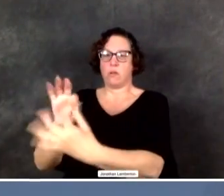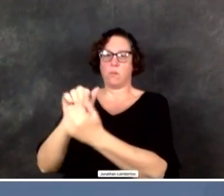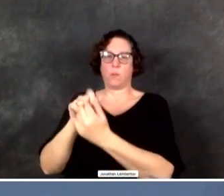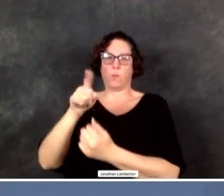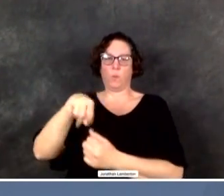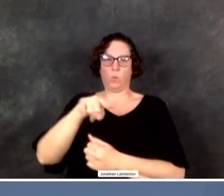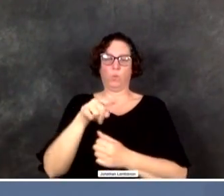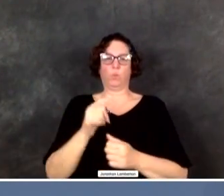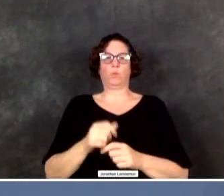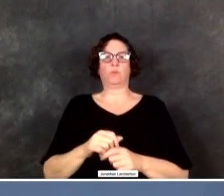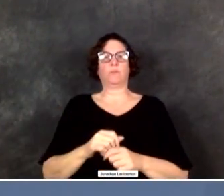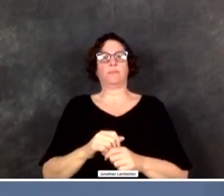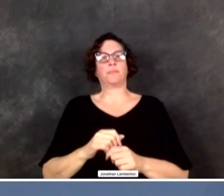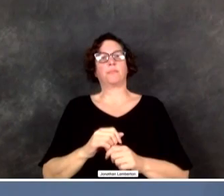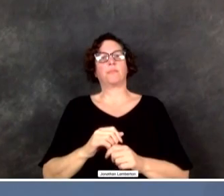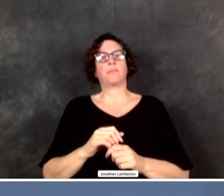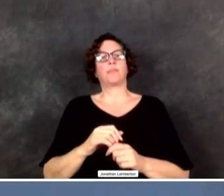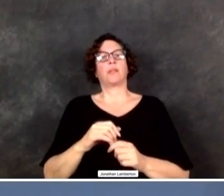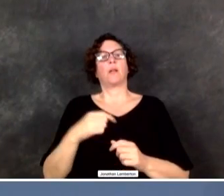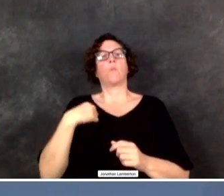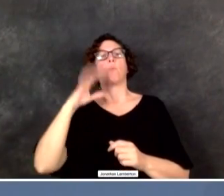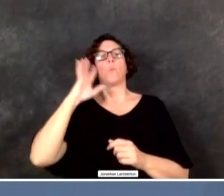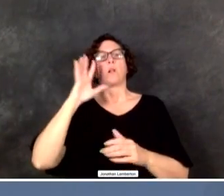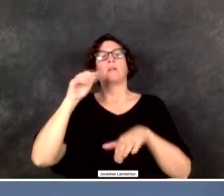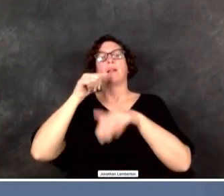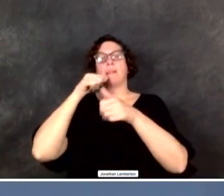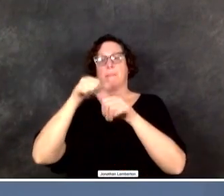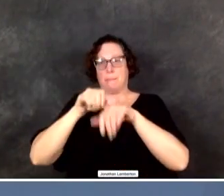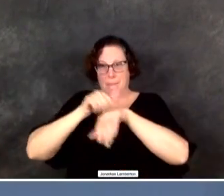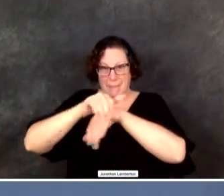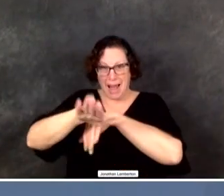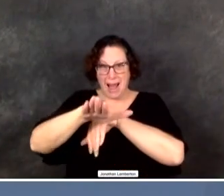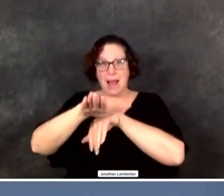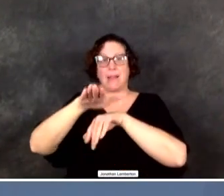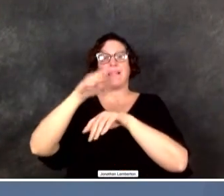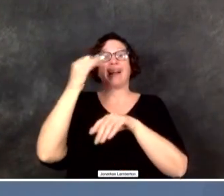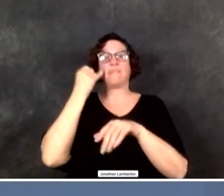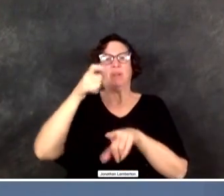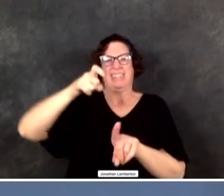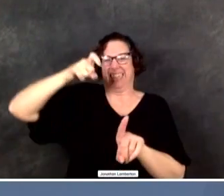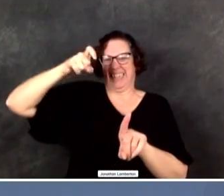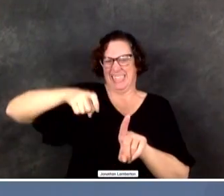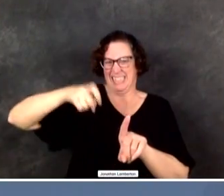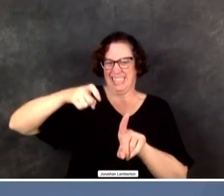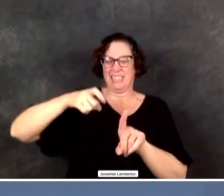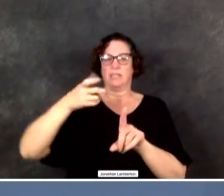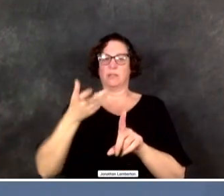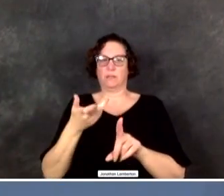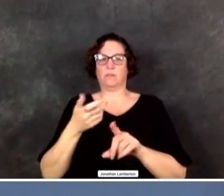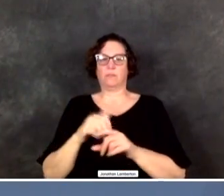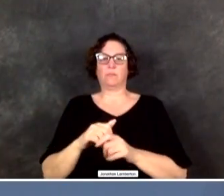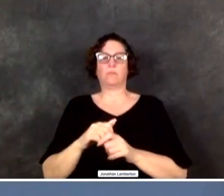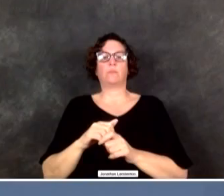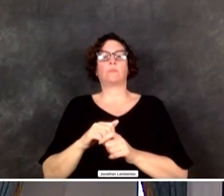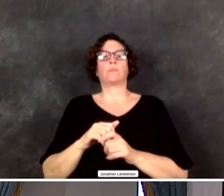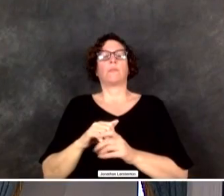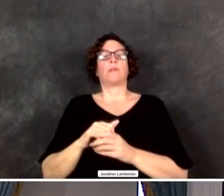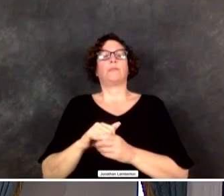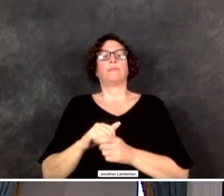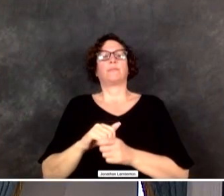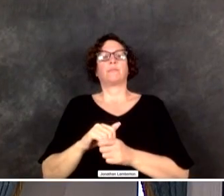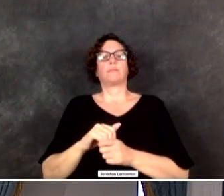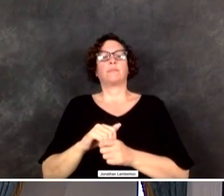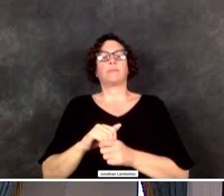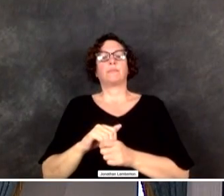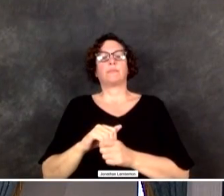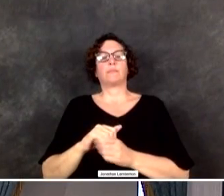learning packets so that you're not losing any instructional time as you wait for your device. Thank you.